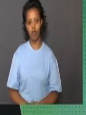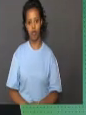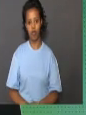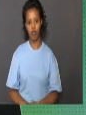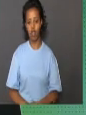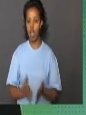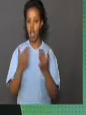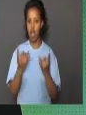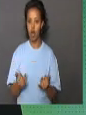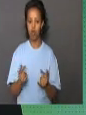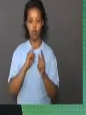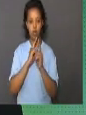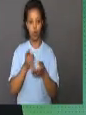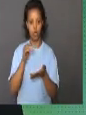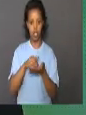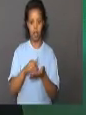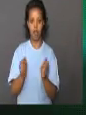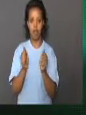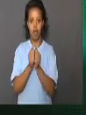us review the answers.